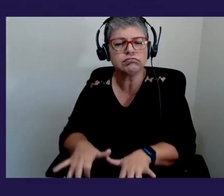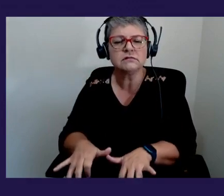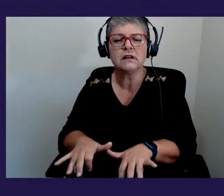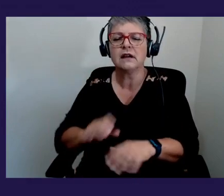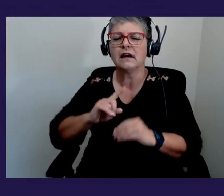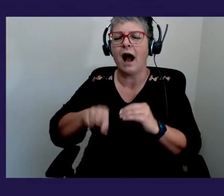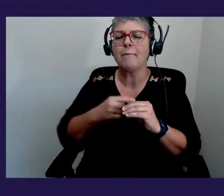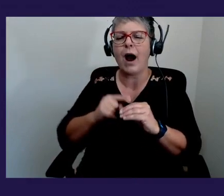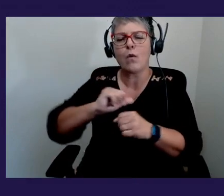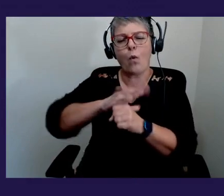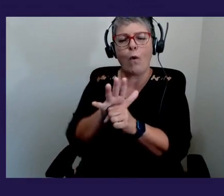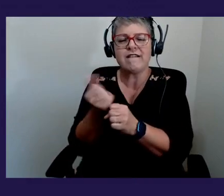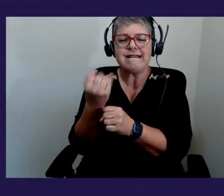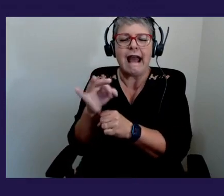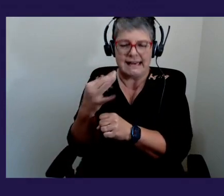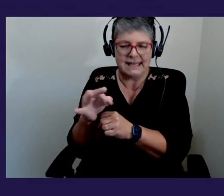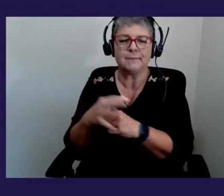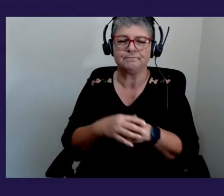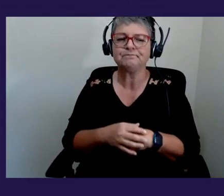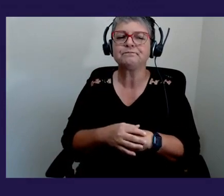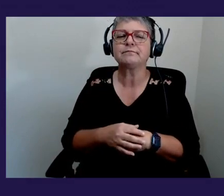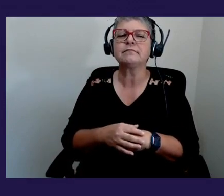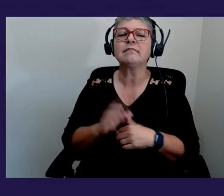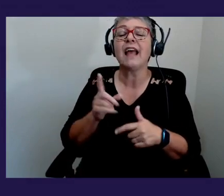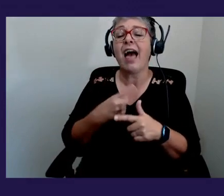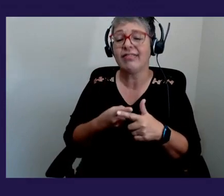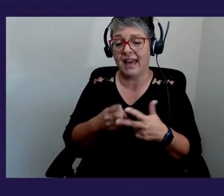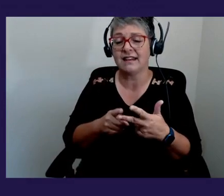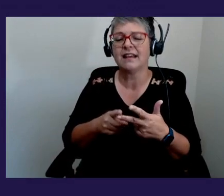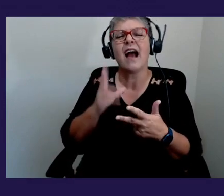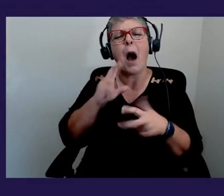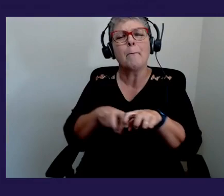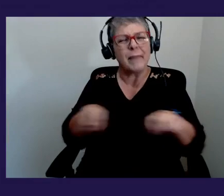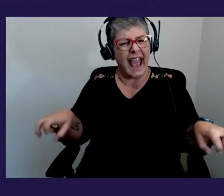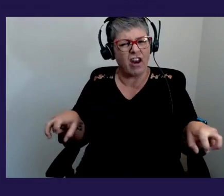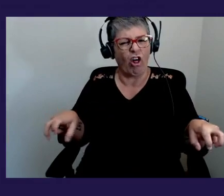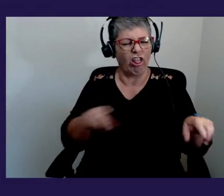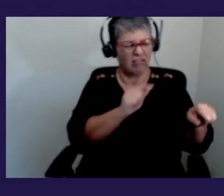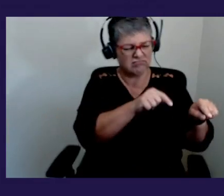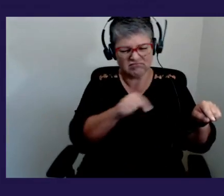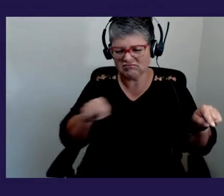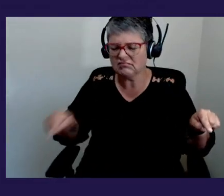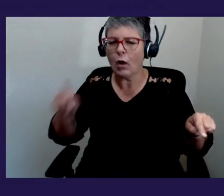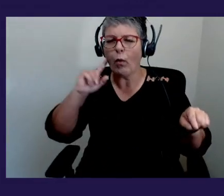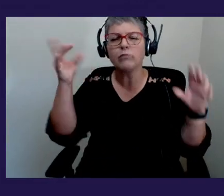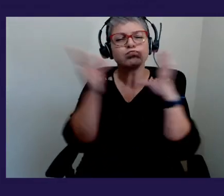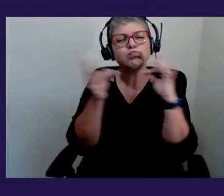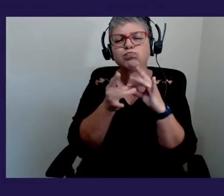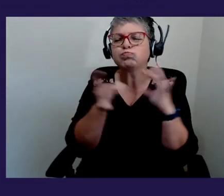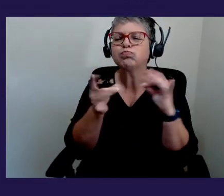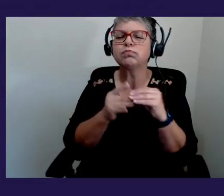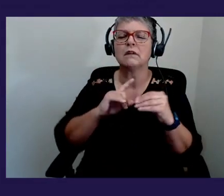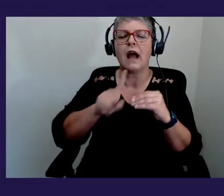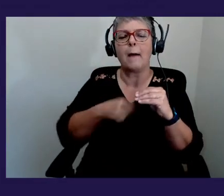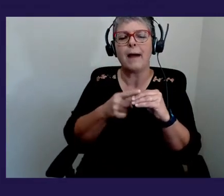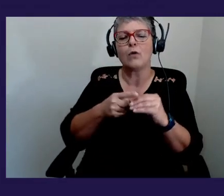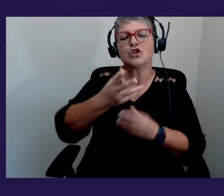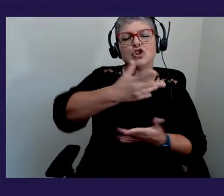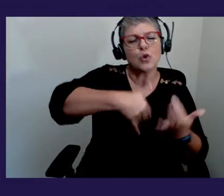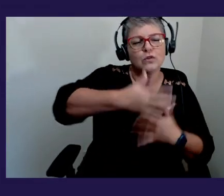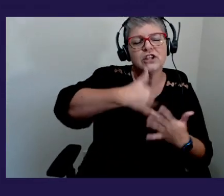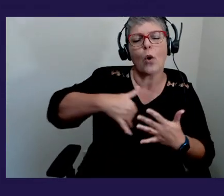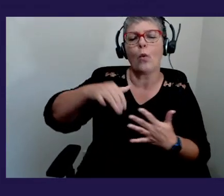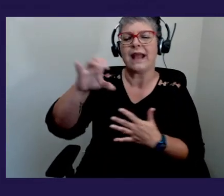plenary, we will hear from panels using the frame of the socio-ecological model to examine strategies to